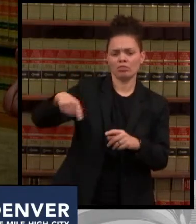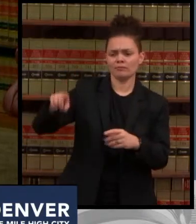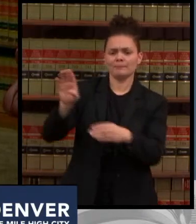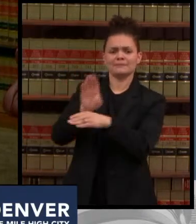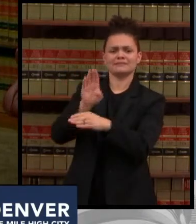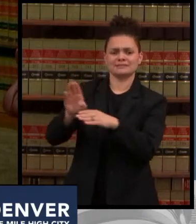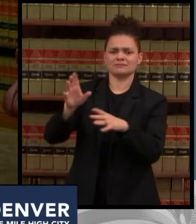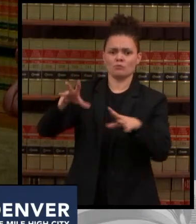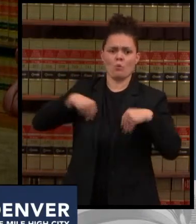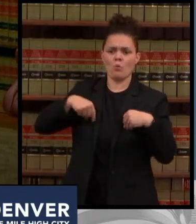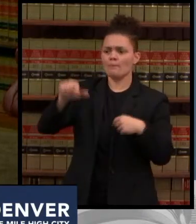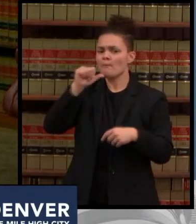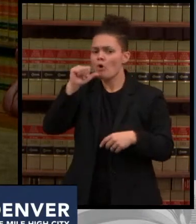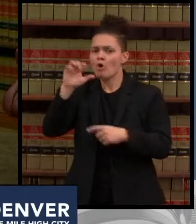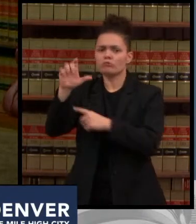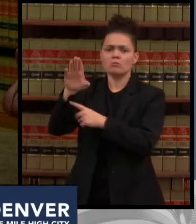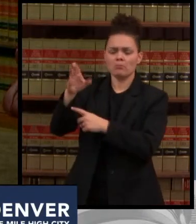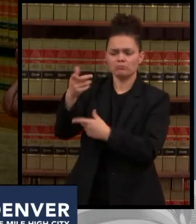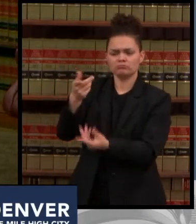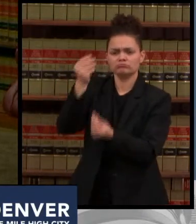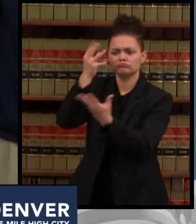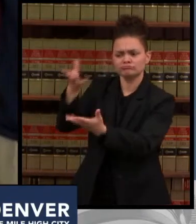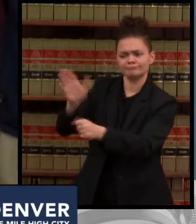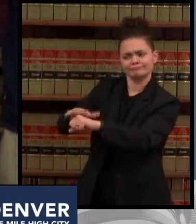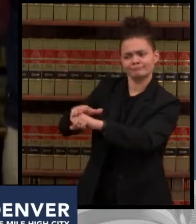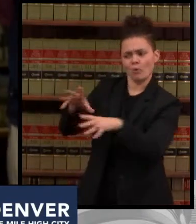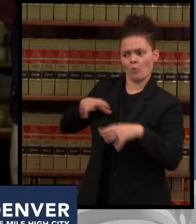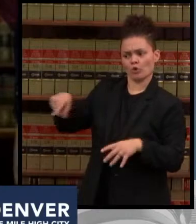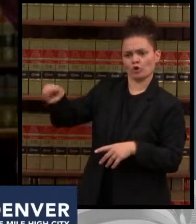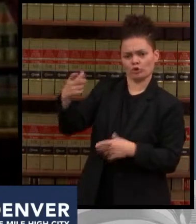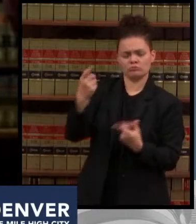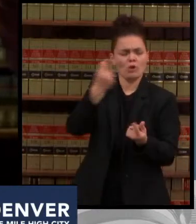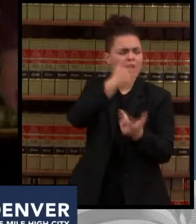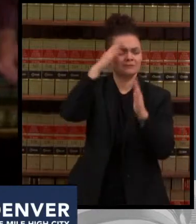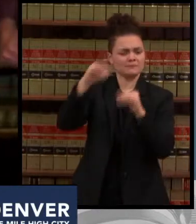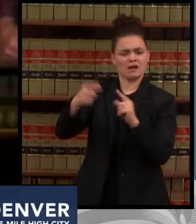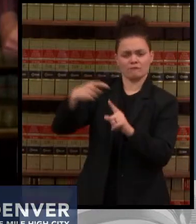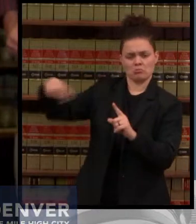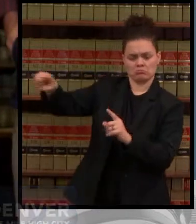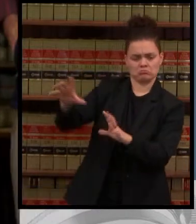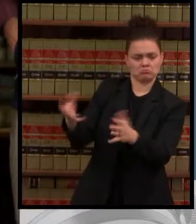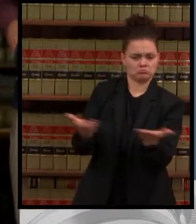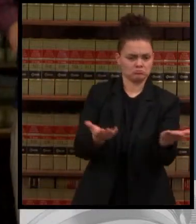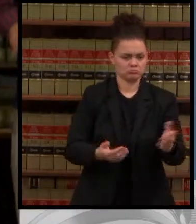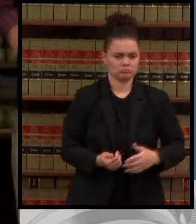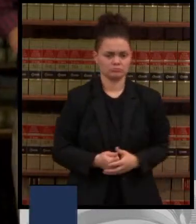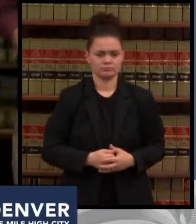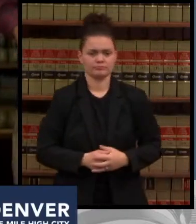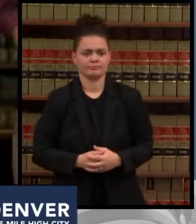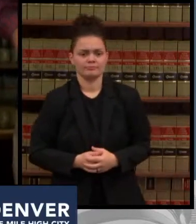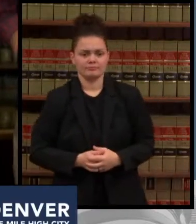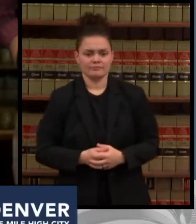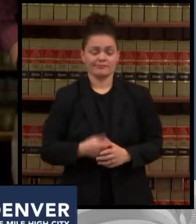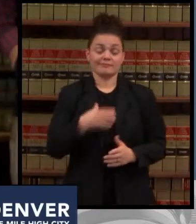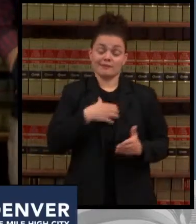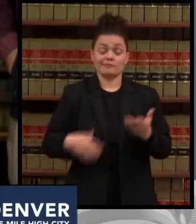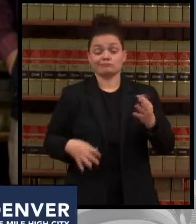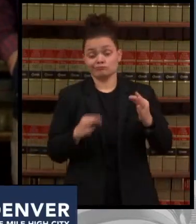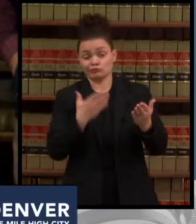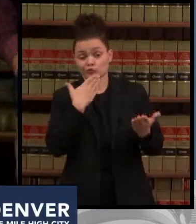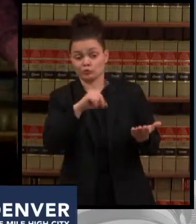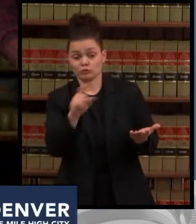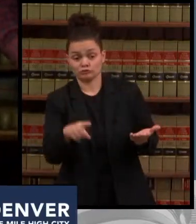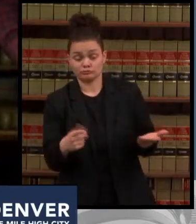I'm glad you asked that question. It's a very good question, and what we're asking folks to do is to help us to save lives, to save the